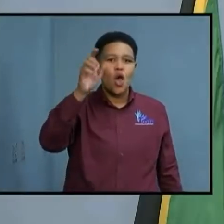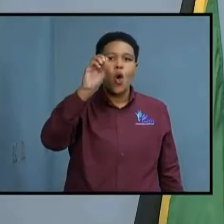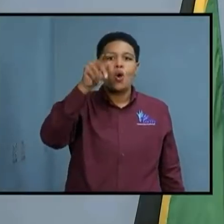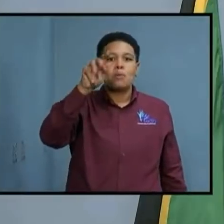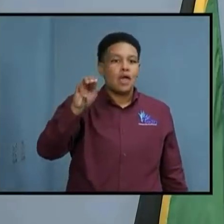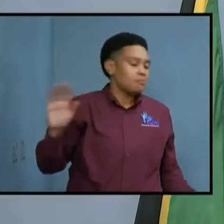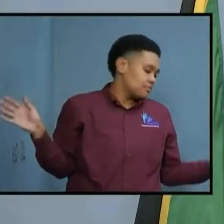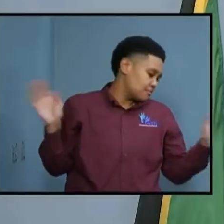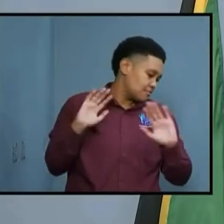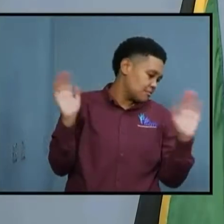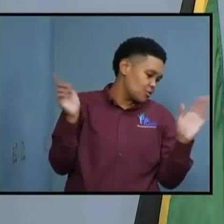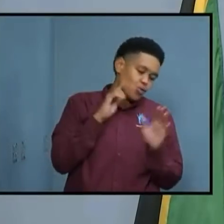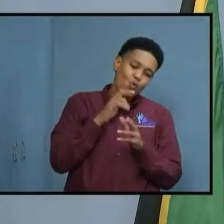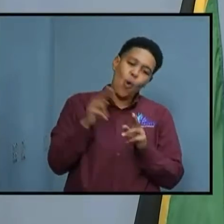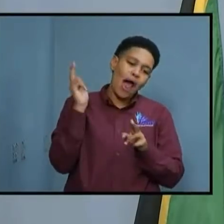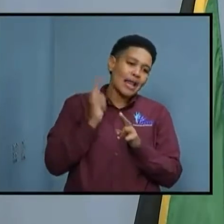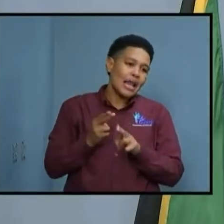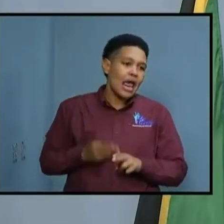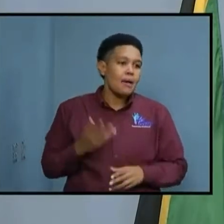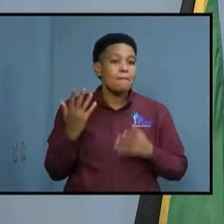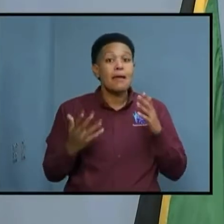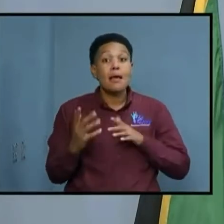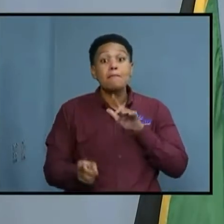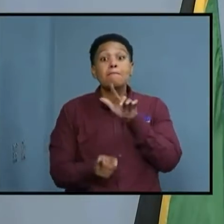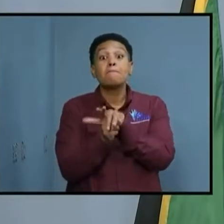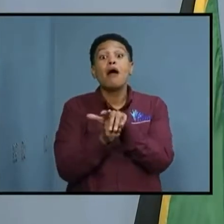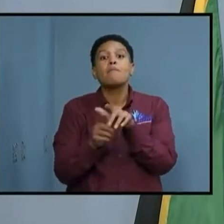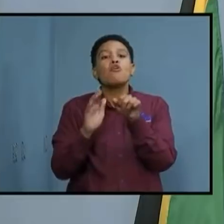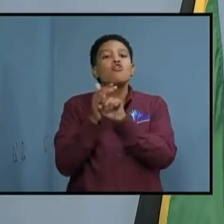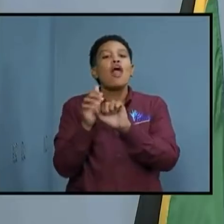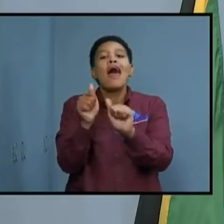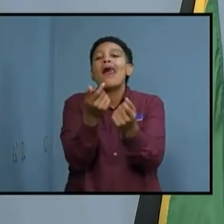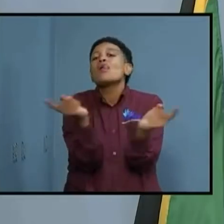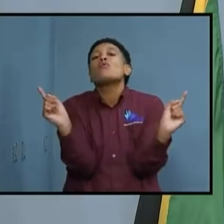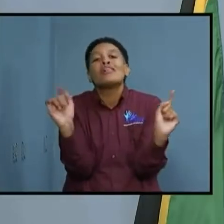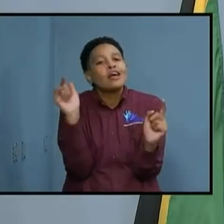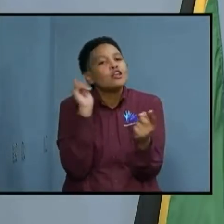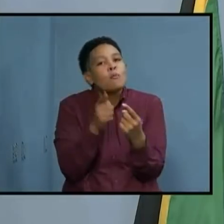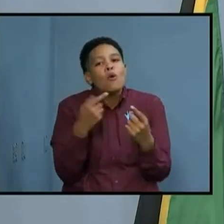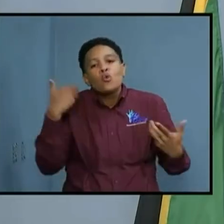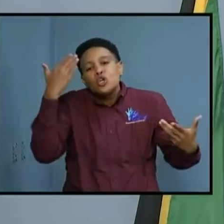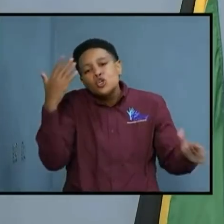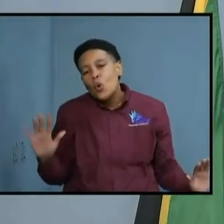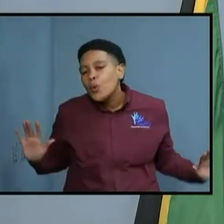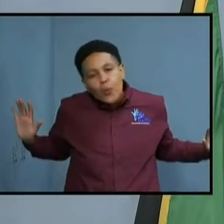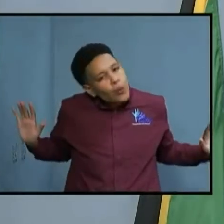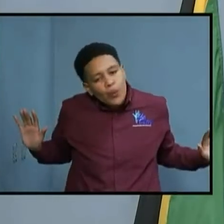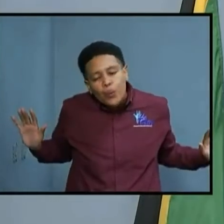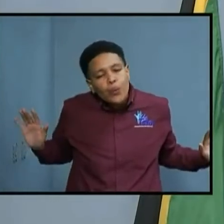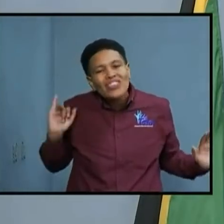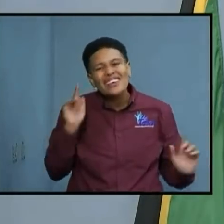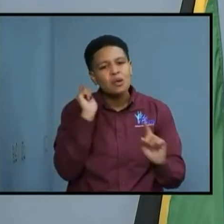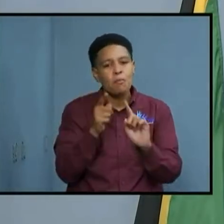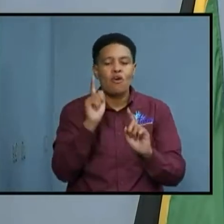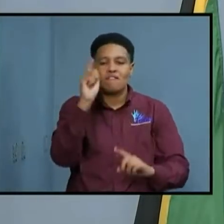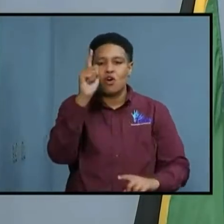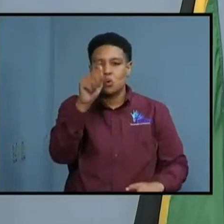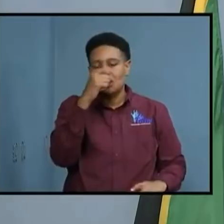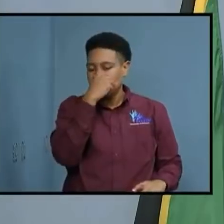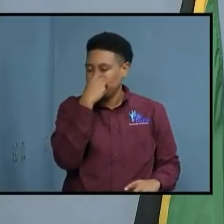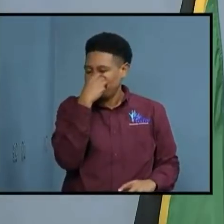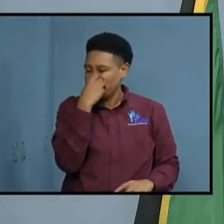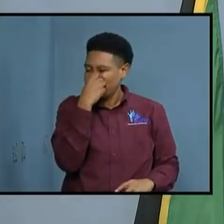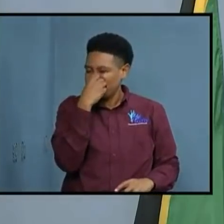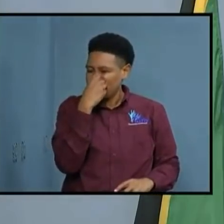There might be cases anywhere. It could be anywhere. That's the point. And we don't know. And we don't know. So that's the first question. The